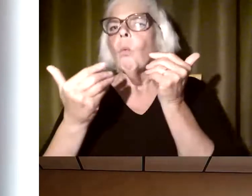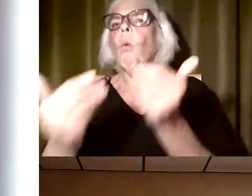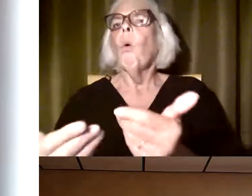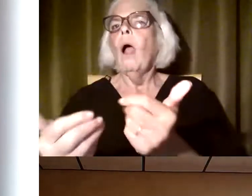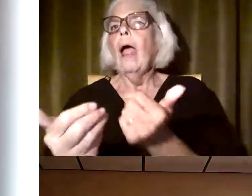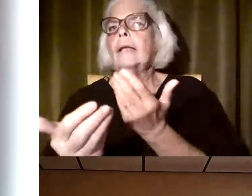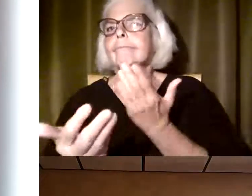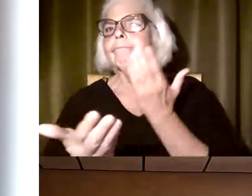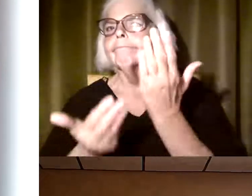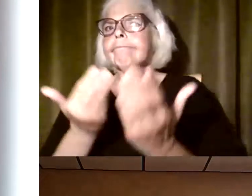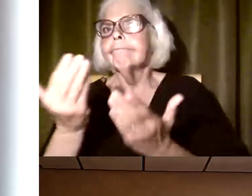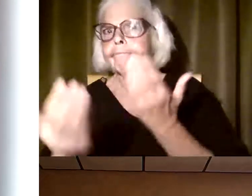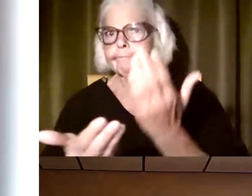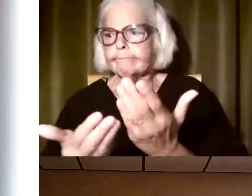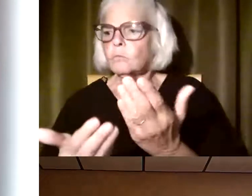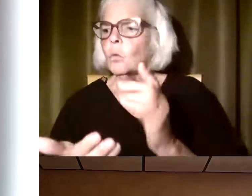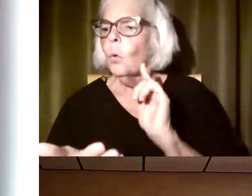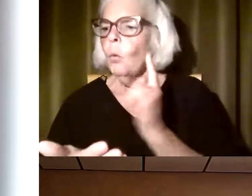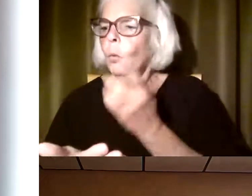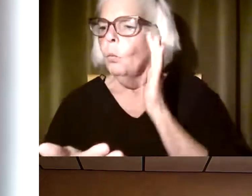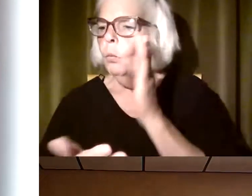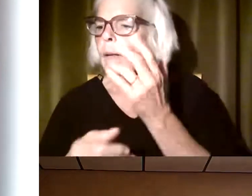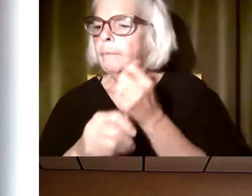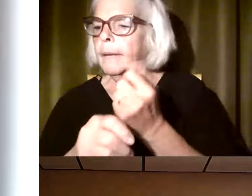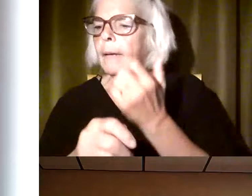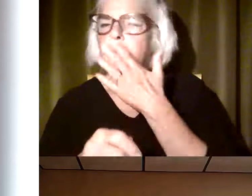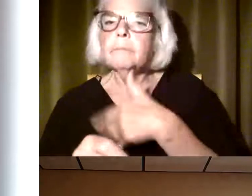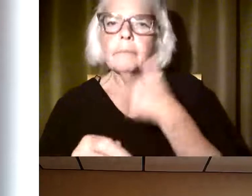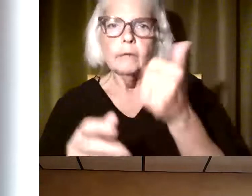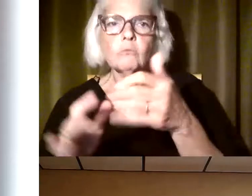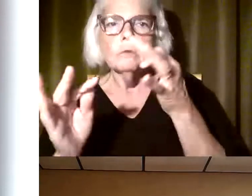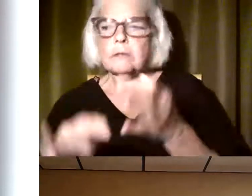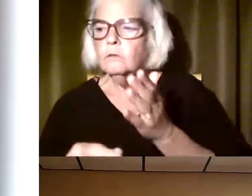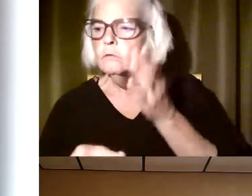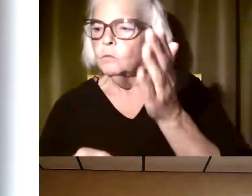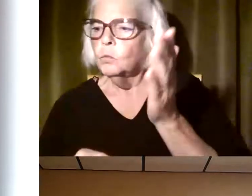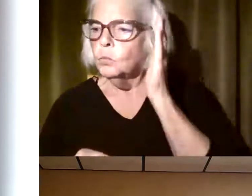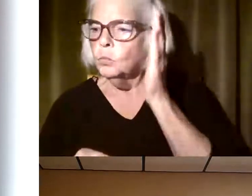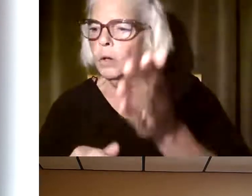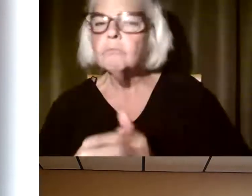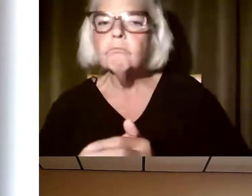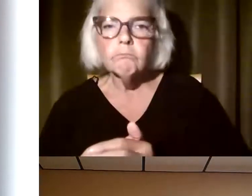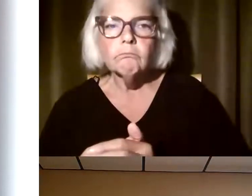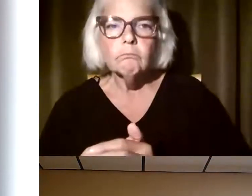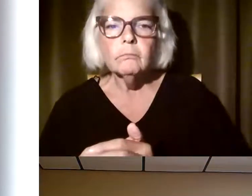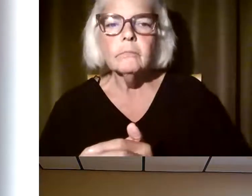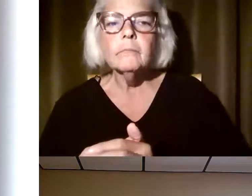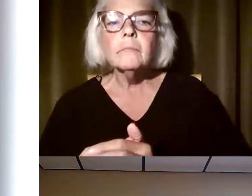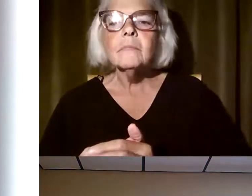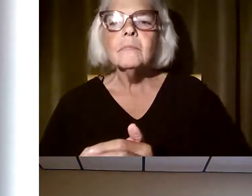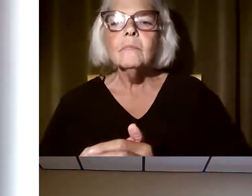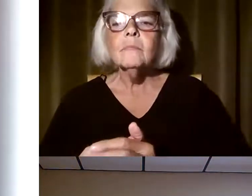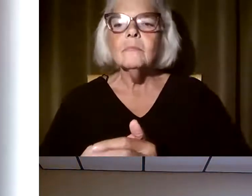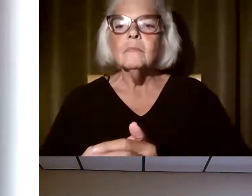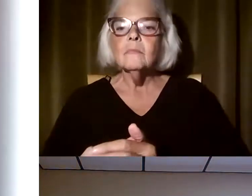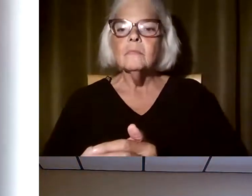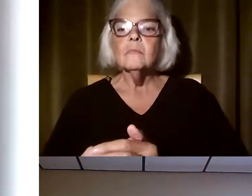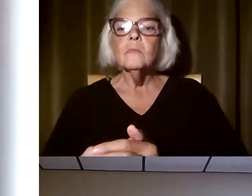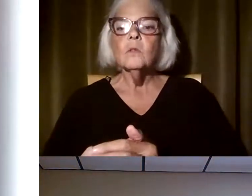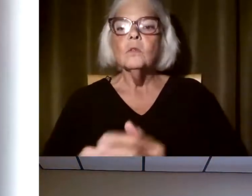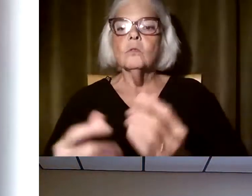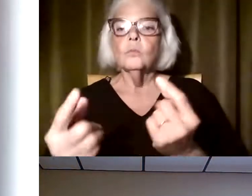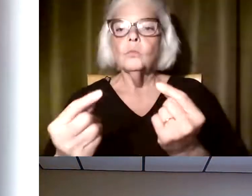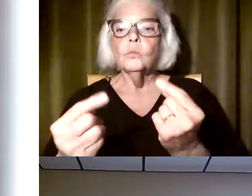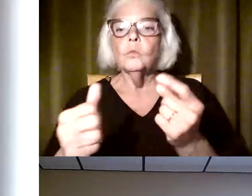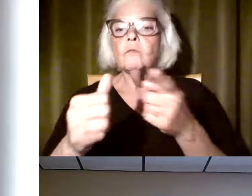informed decisions moving forward around COVID testing. And so I'm going to attempt to share my screen